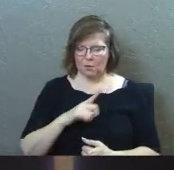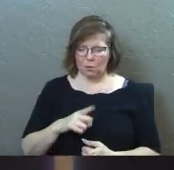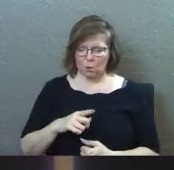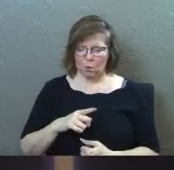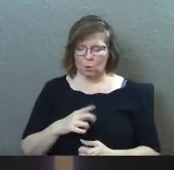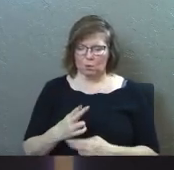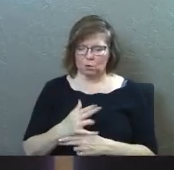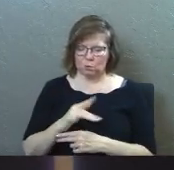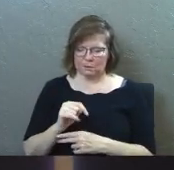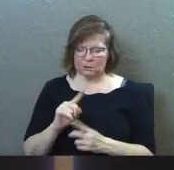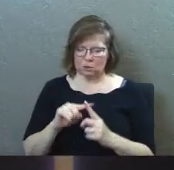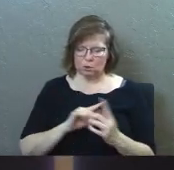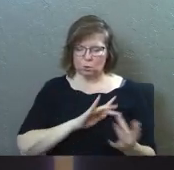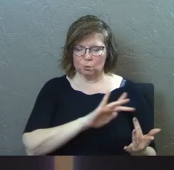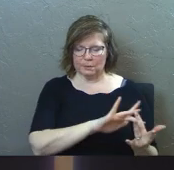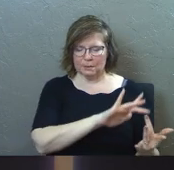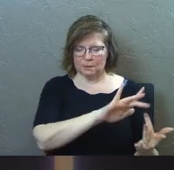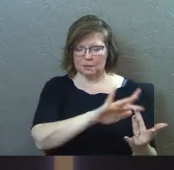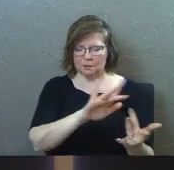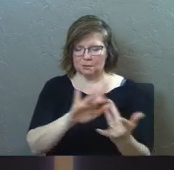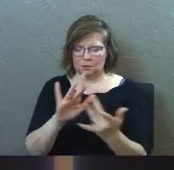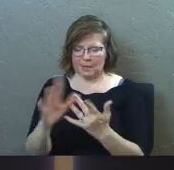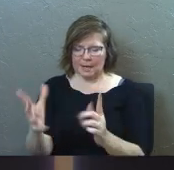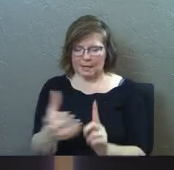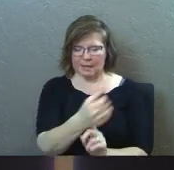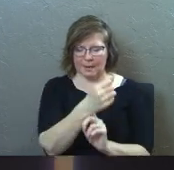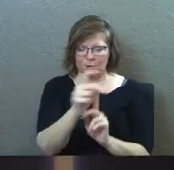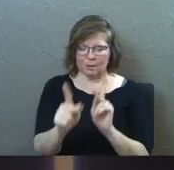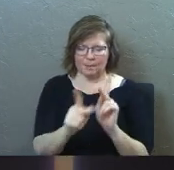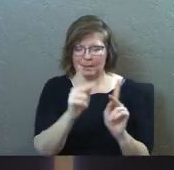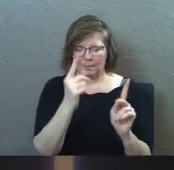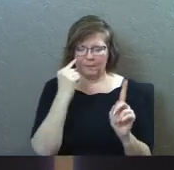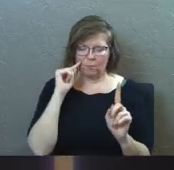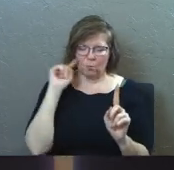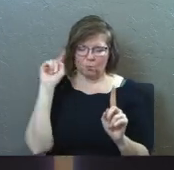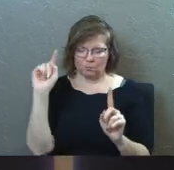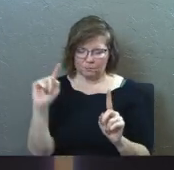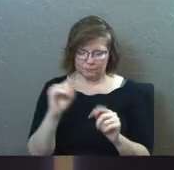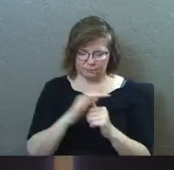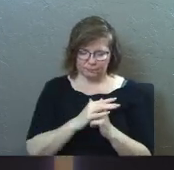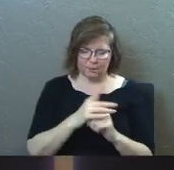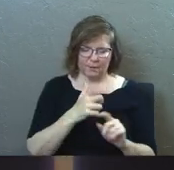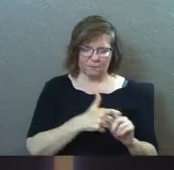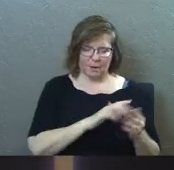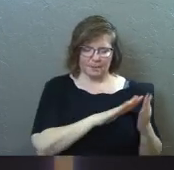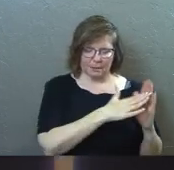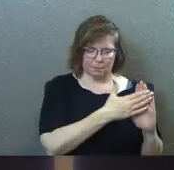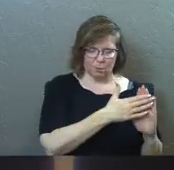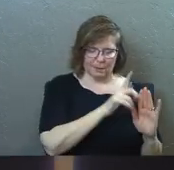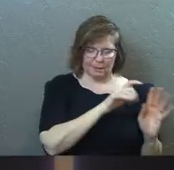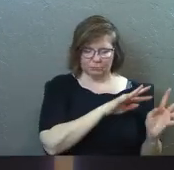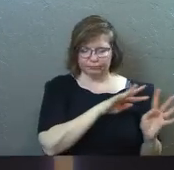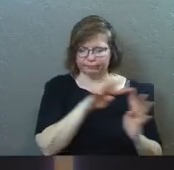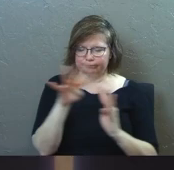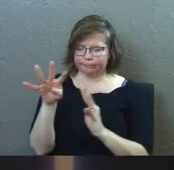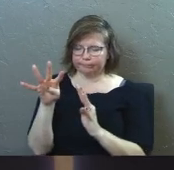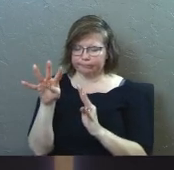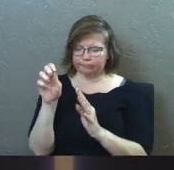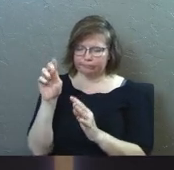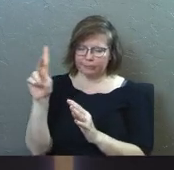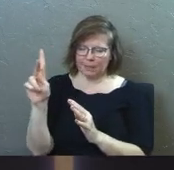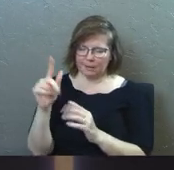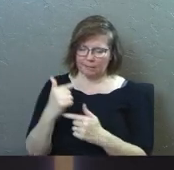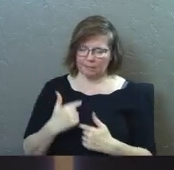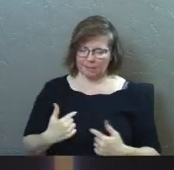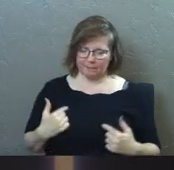you would leverage it, God, to reach out and capture people, Lord, recapture people from this community that need Jesus back in their